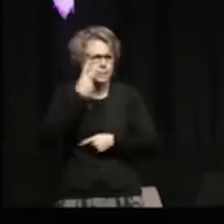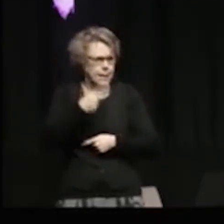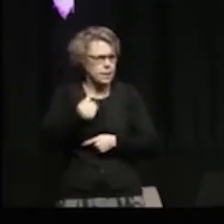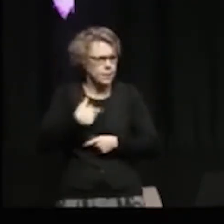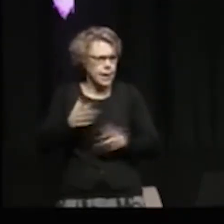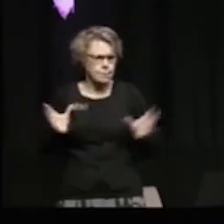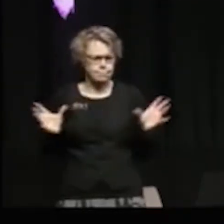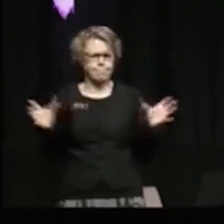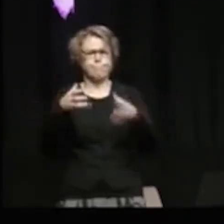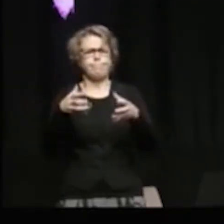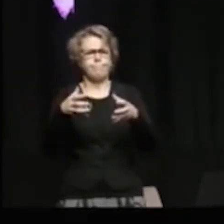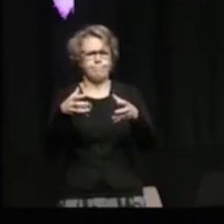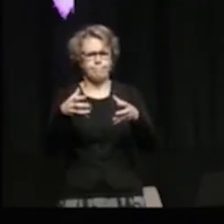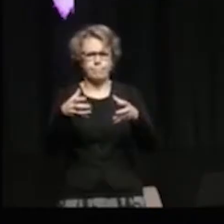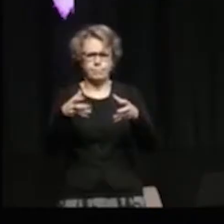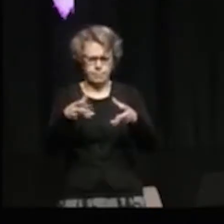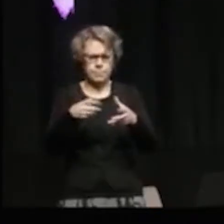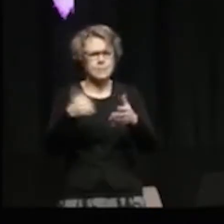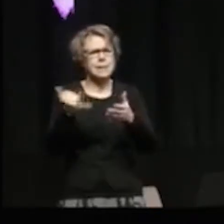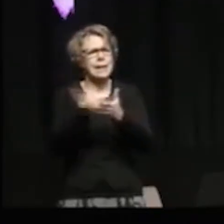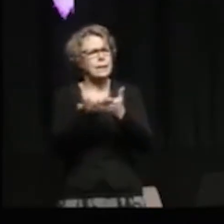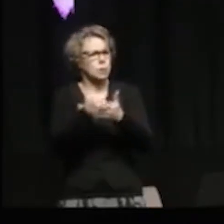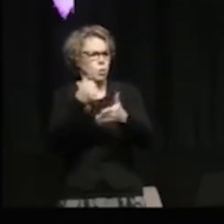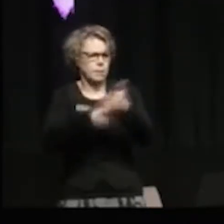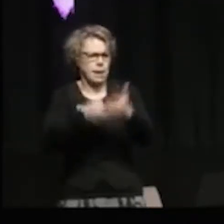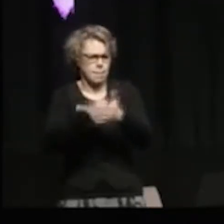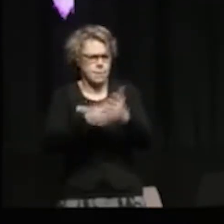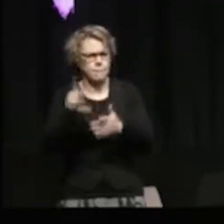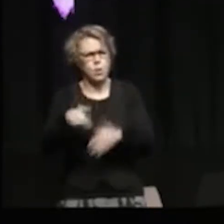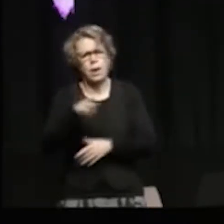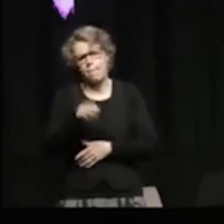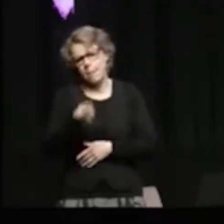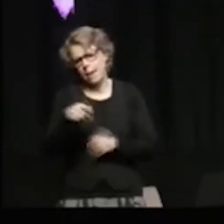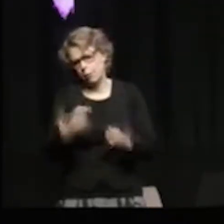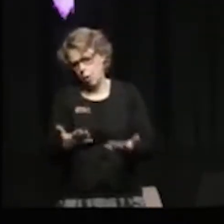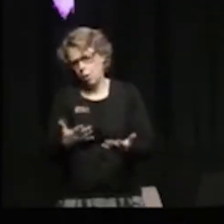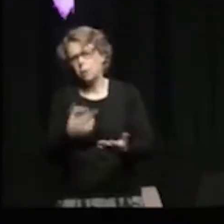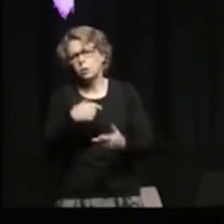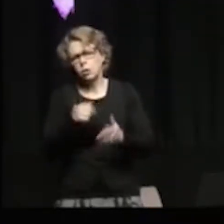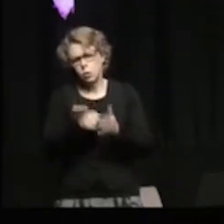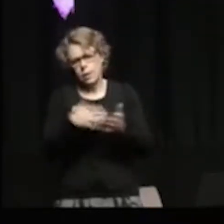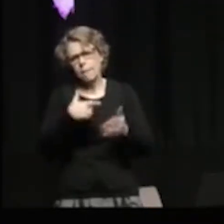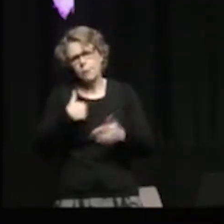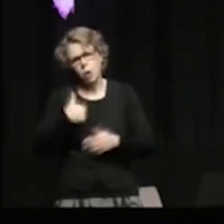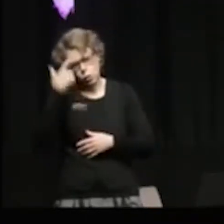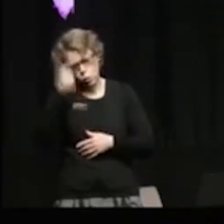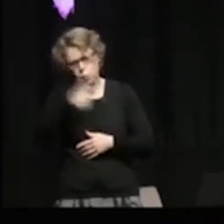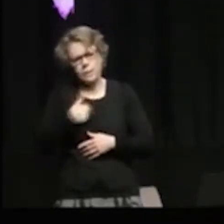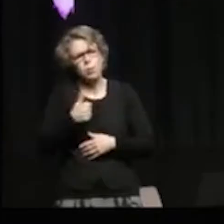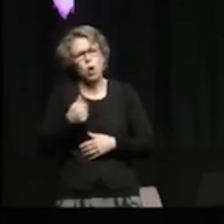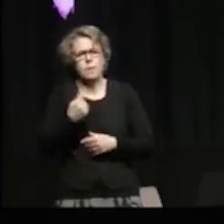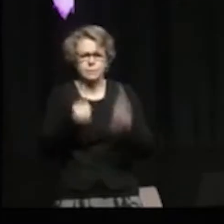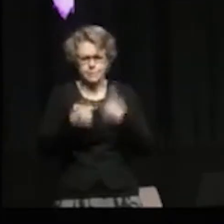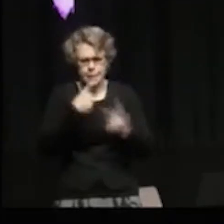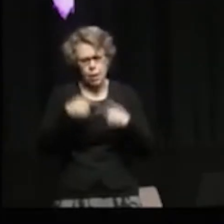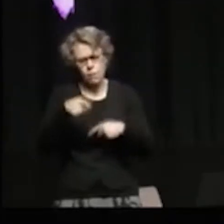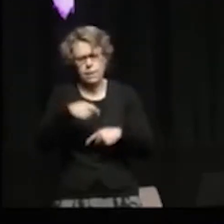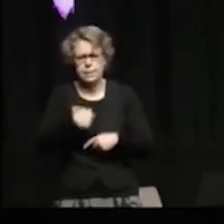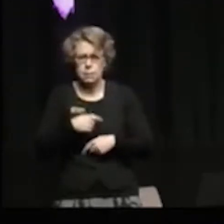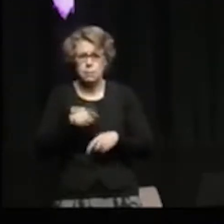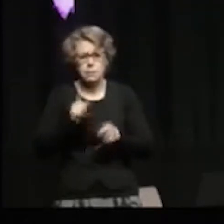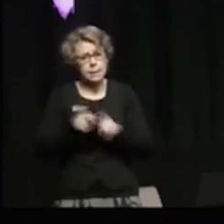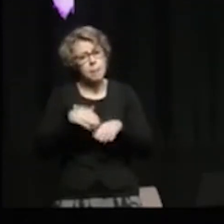as one in the strength and in the fight for human rights today. So that's why I believe that the forum is even more